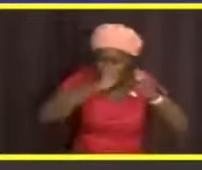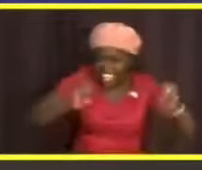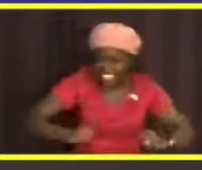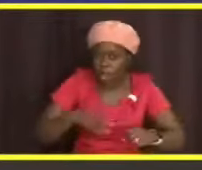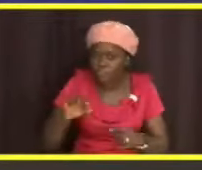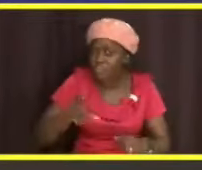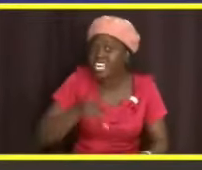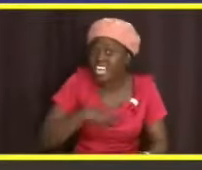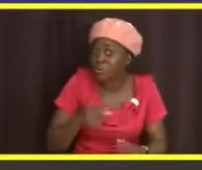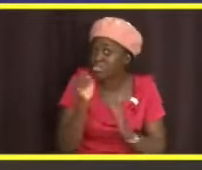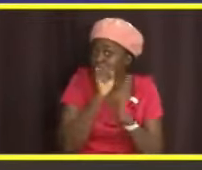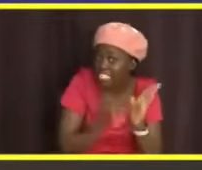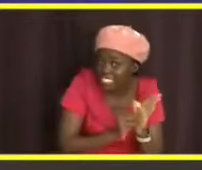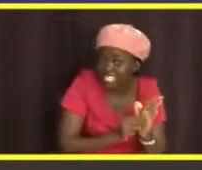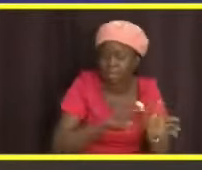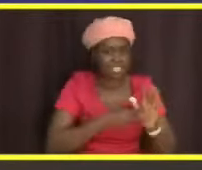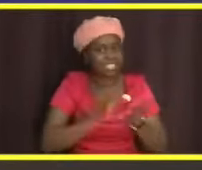very, very strong.